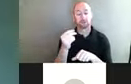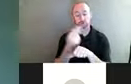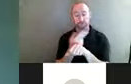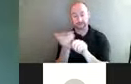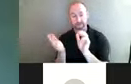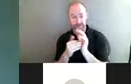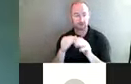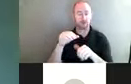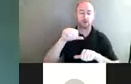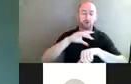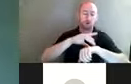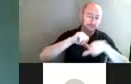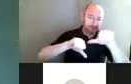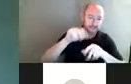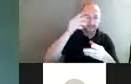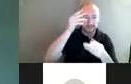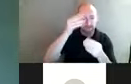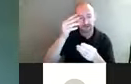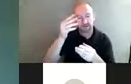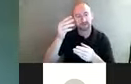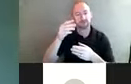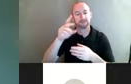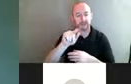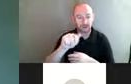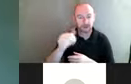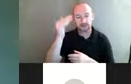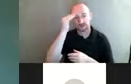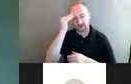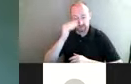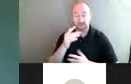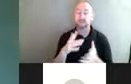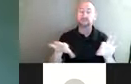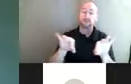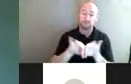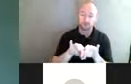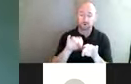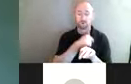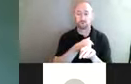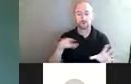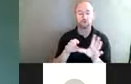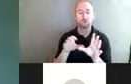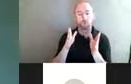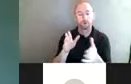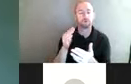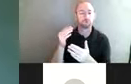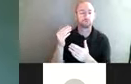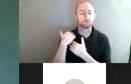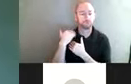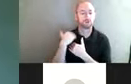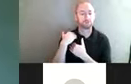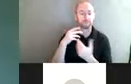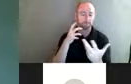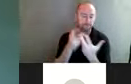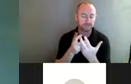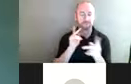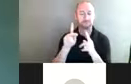of earth science data, information, and knowledge. And it's really important that we do this in a way that's responsive to the societal needs. You